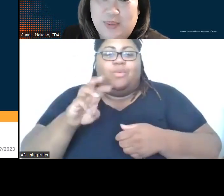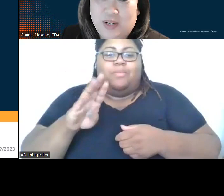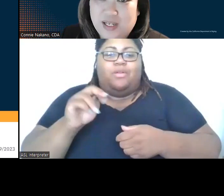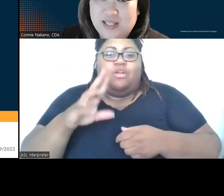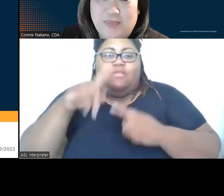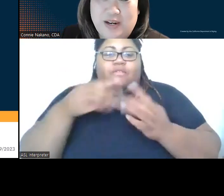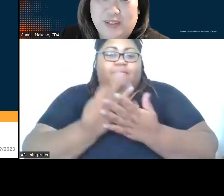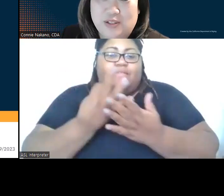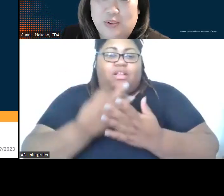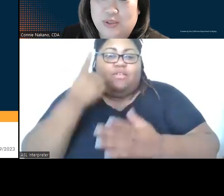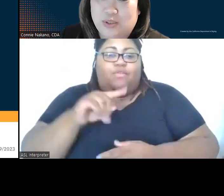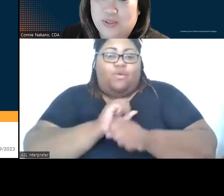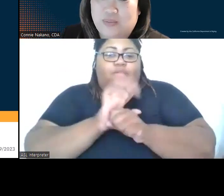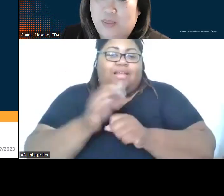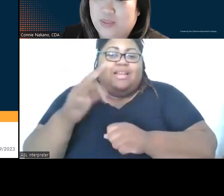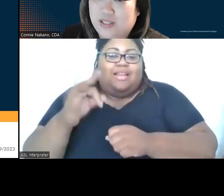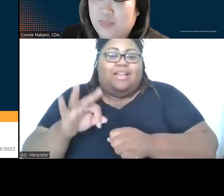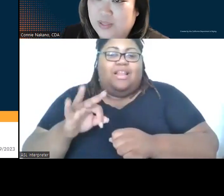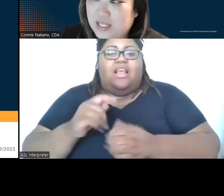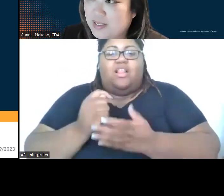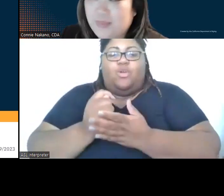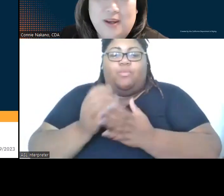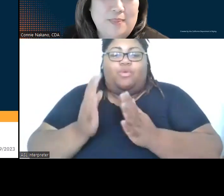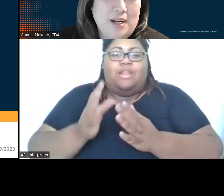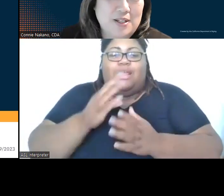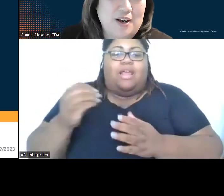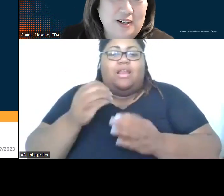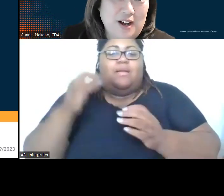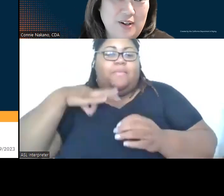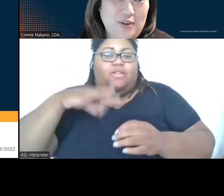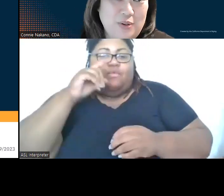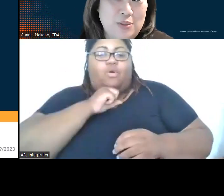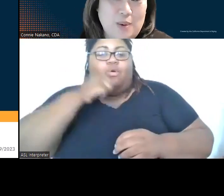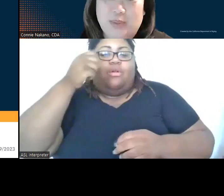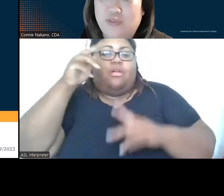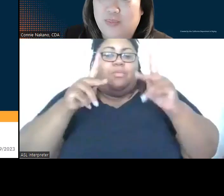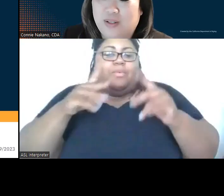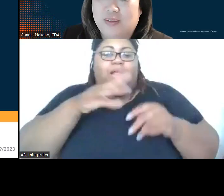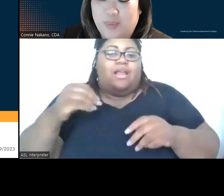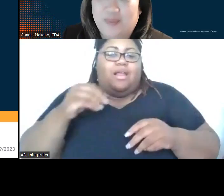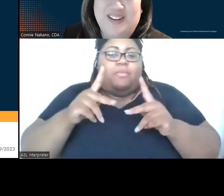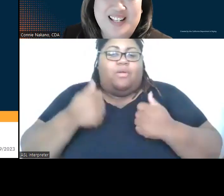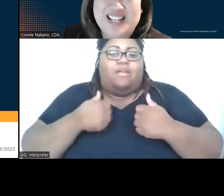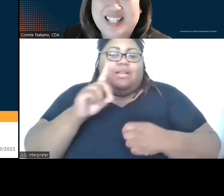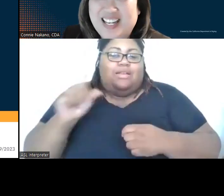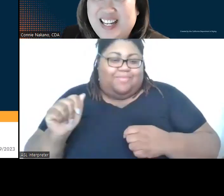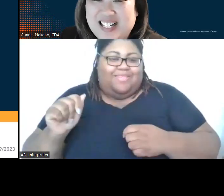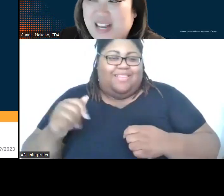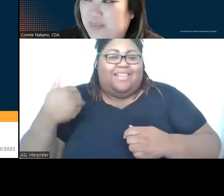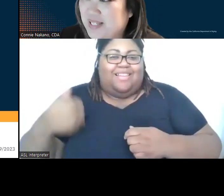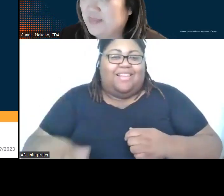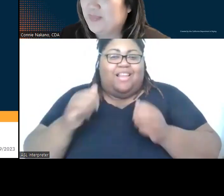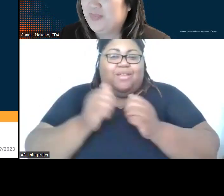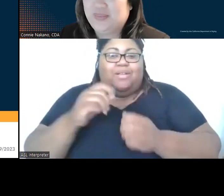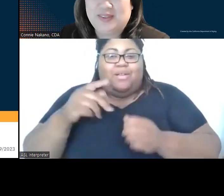the Therapeutics and Benefits to Older Adults and People with Disabilities. My name is Connie Nakano. I'm with the Department of Aging. Next